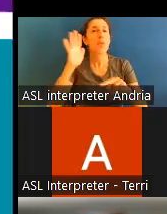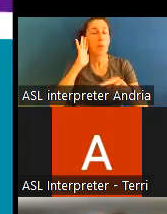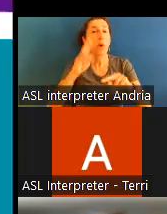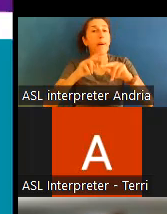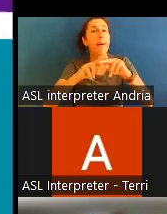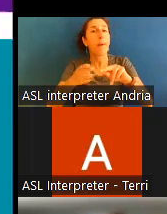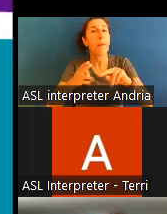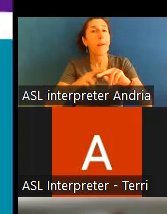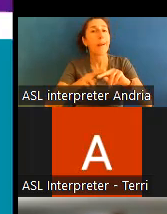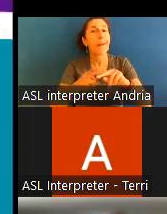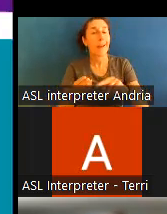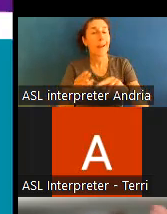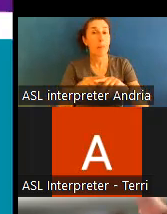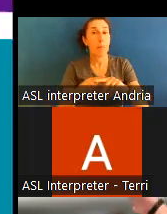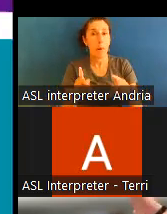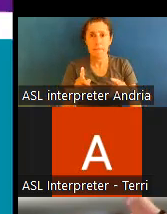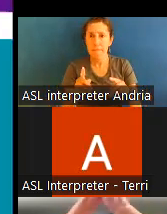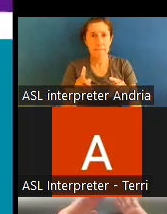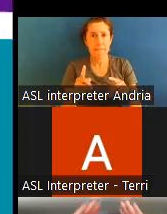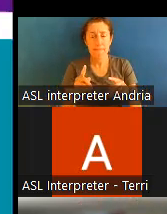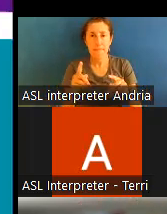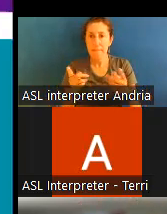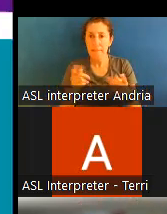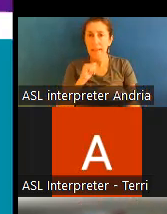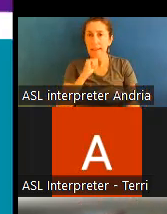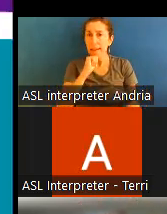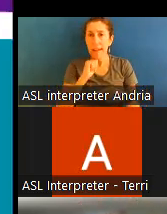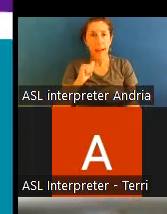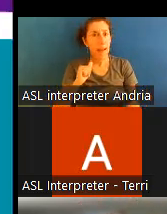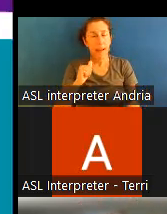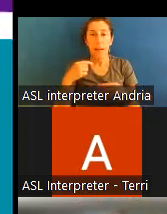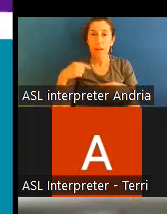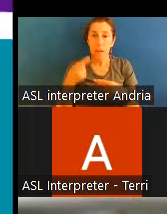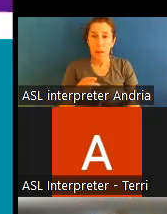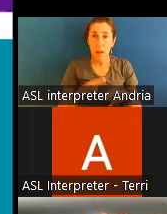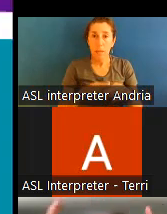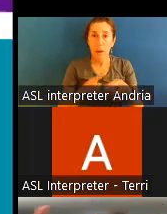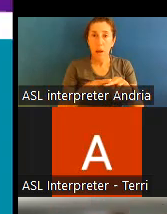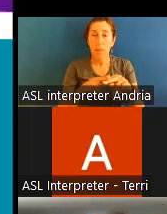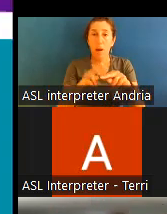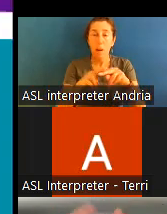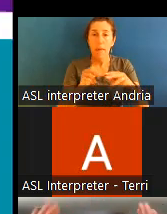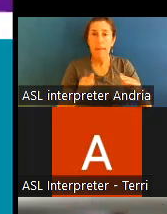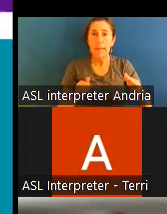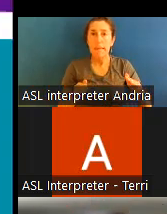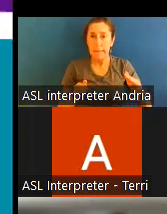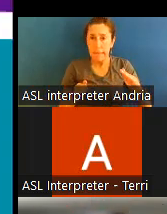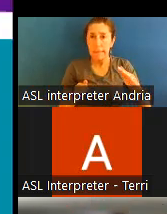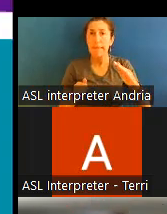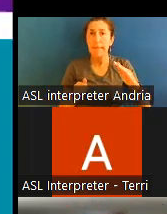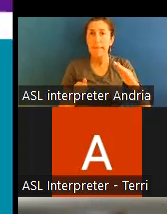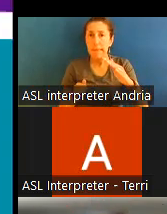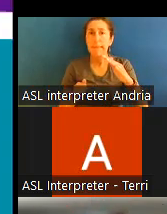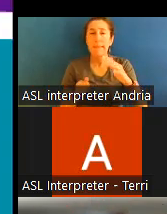pandemic. And then we thought to ourselves, oh, it'll go up and then it'll go back down. It'll be fine. You know, it's not going to be fine, but it's going to come back